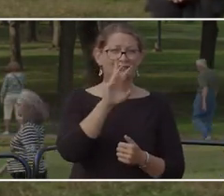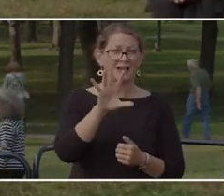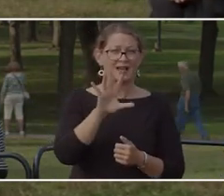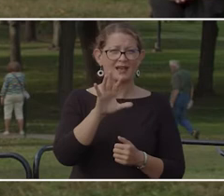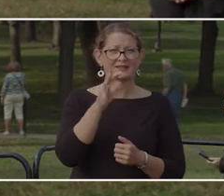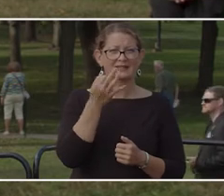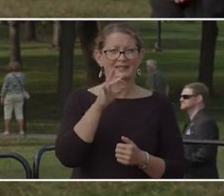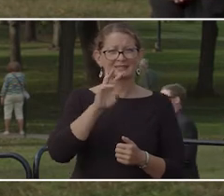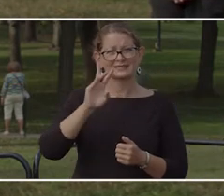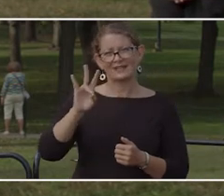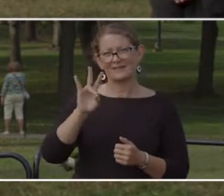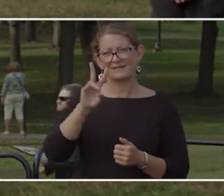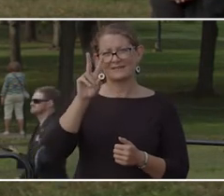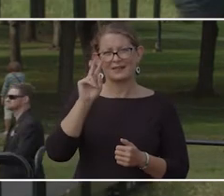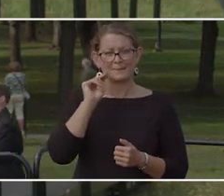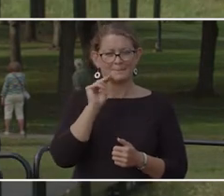1965, 1967, Vietnam.